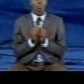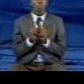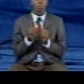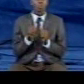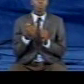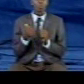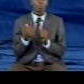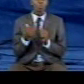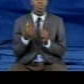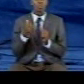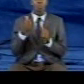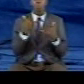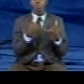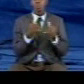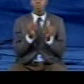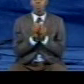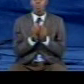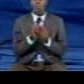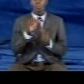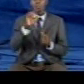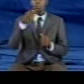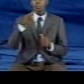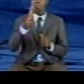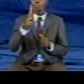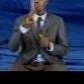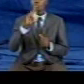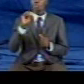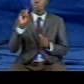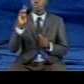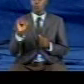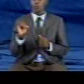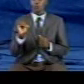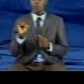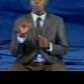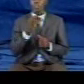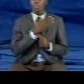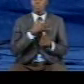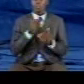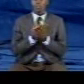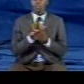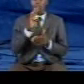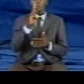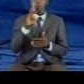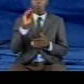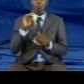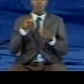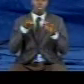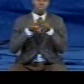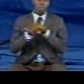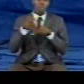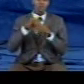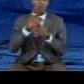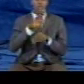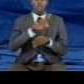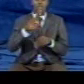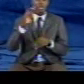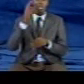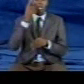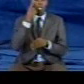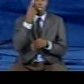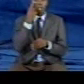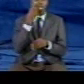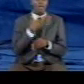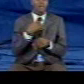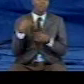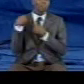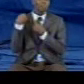broomsticks entered into his globe, his eye, his right eye. And since then, he had challenge